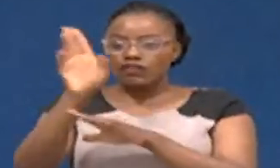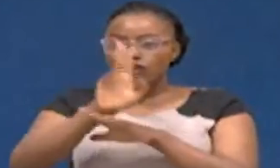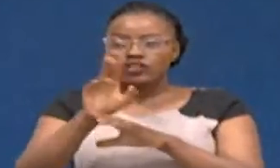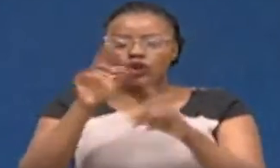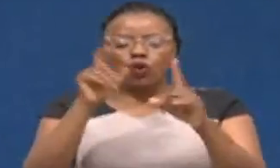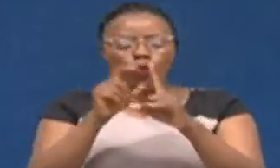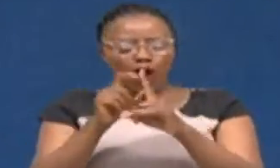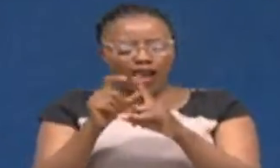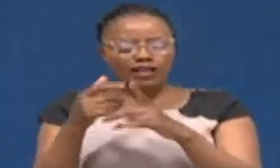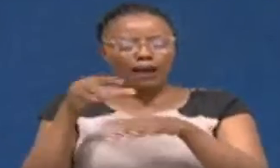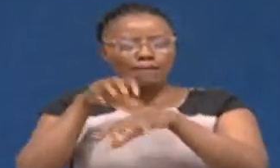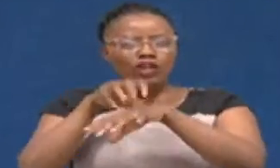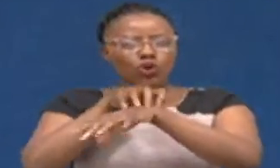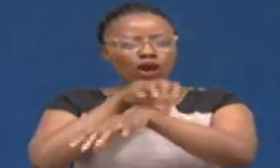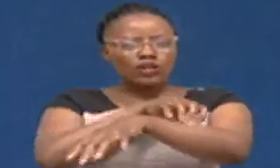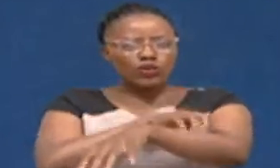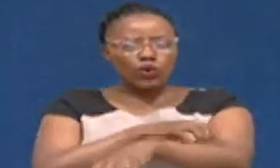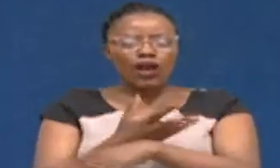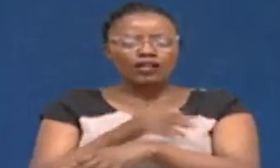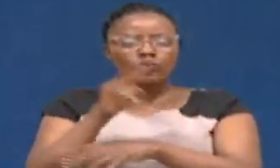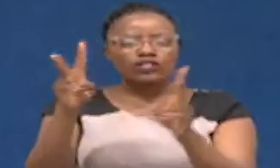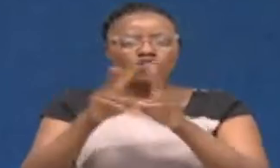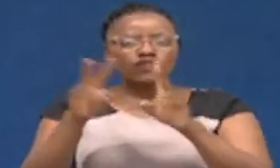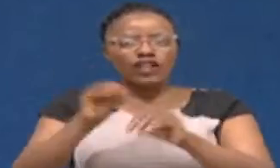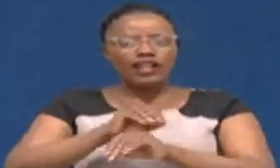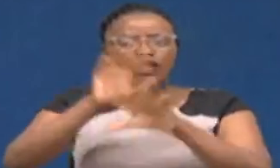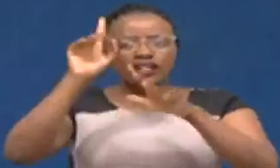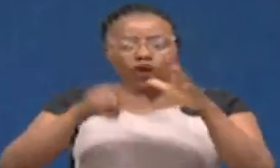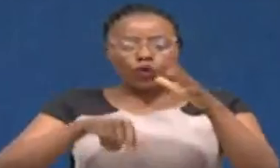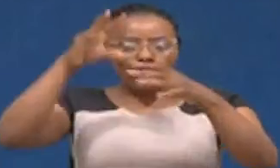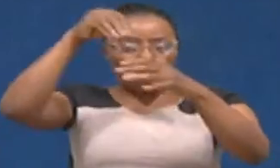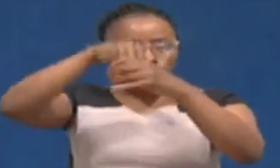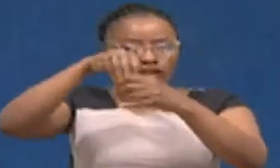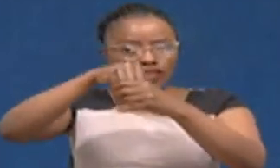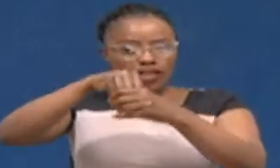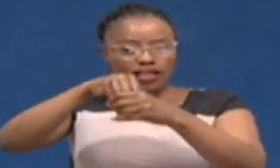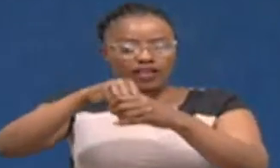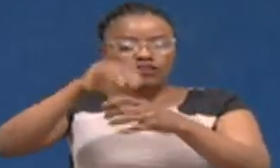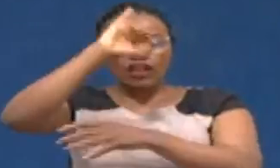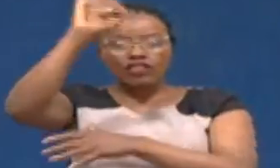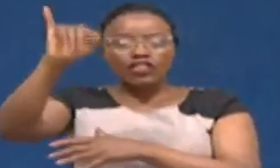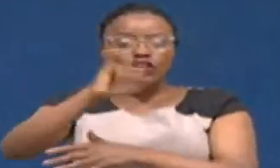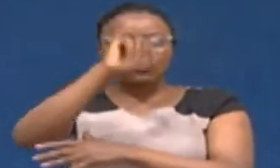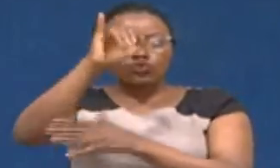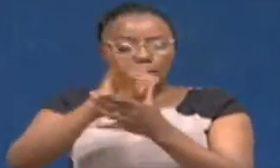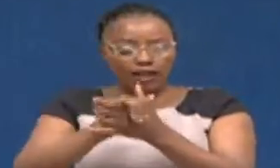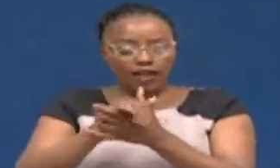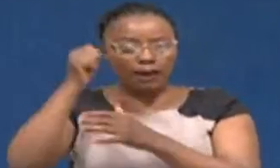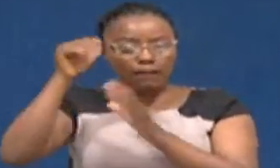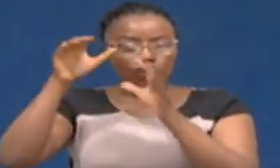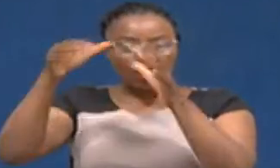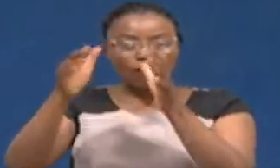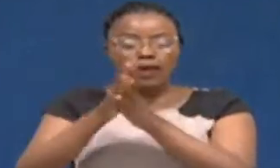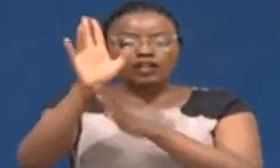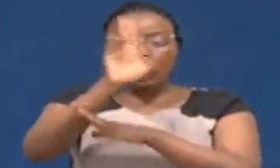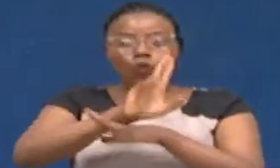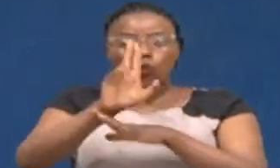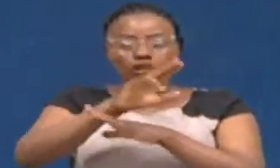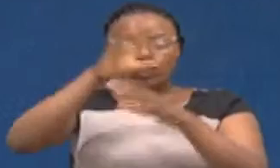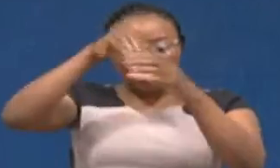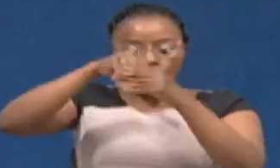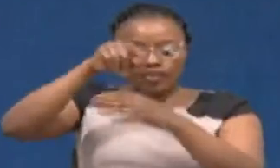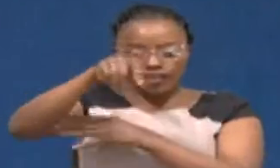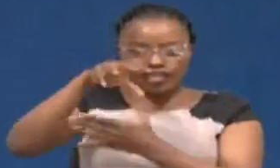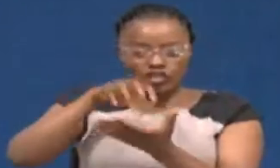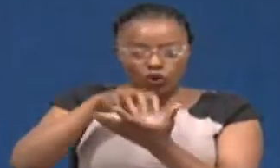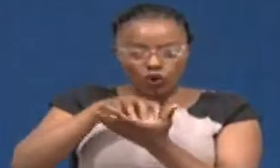word madoadoa. He made it very clear that within the Jubilee Party, and he was using it within